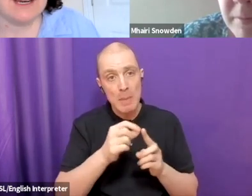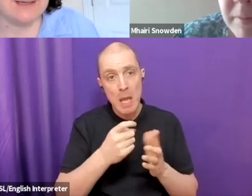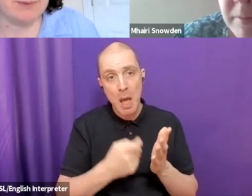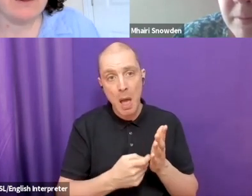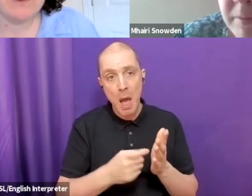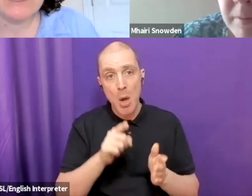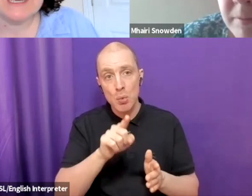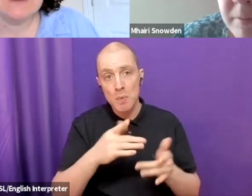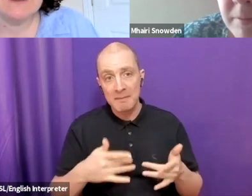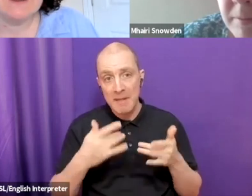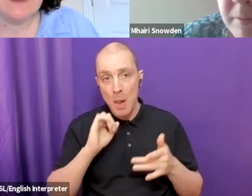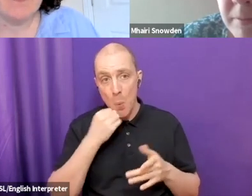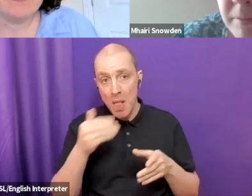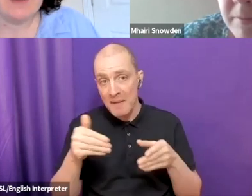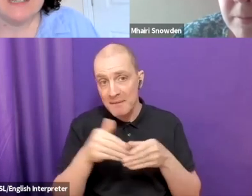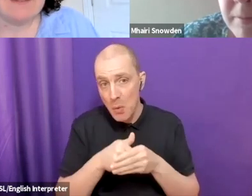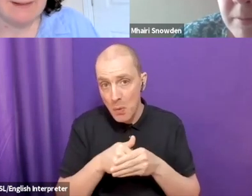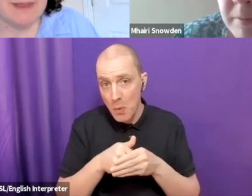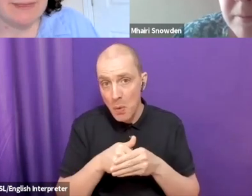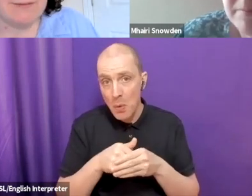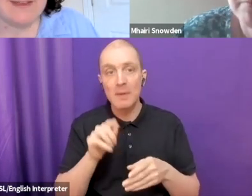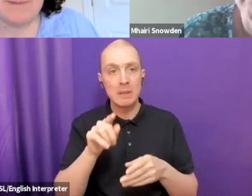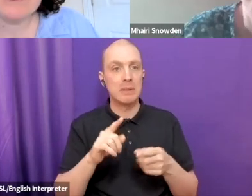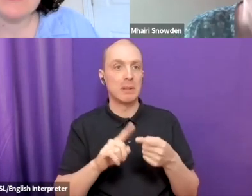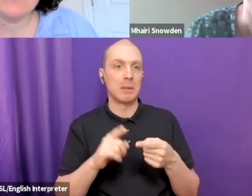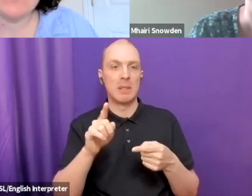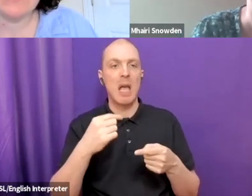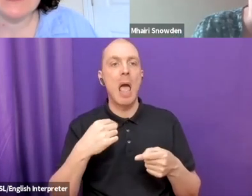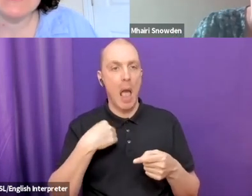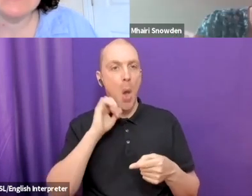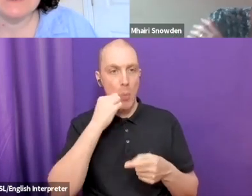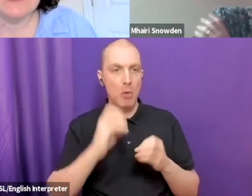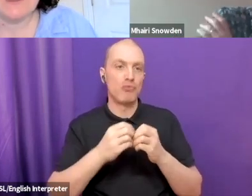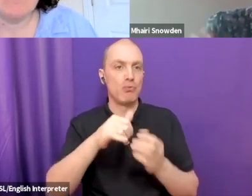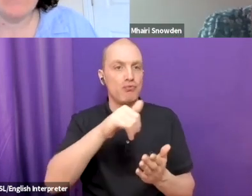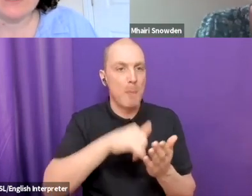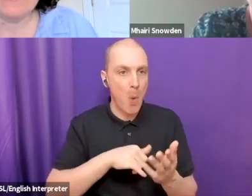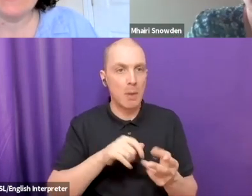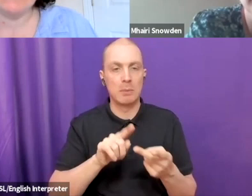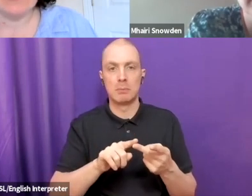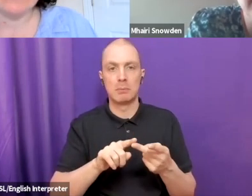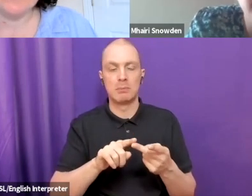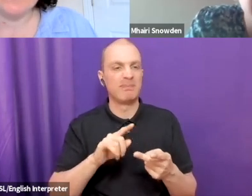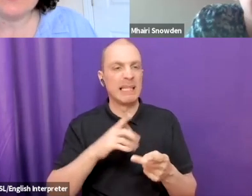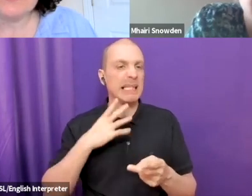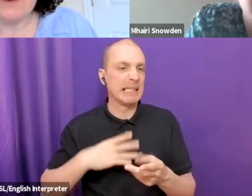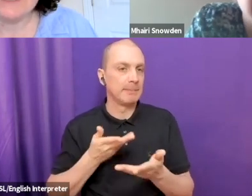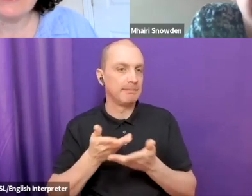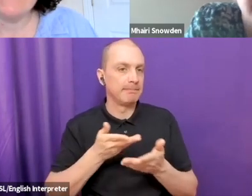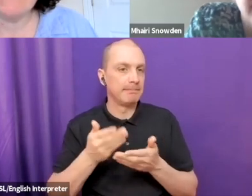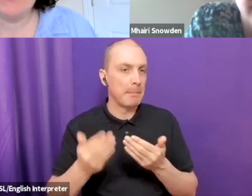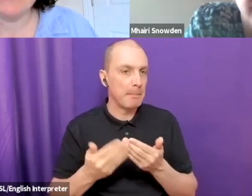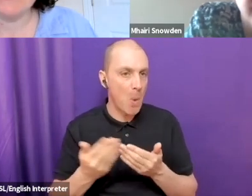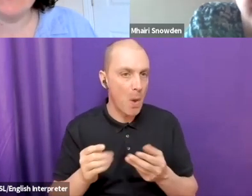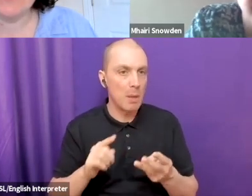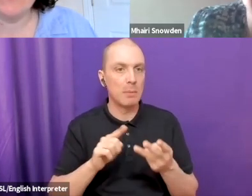we'll certainly put a report in. I need to have a little bit of a think about it and talk to colleagues, or I don't think it's for us. Oh, it's